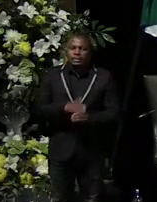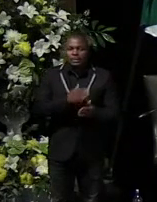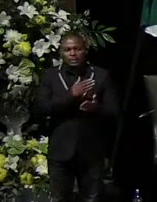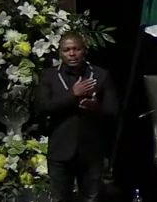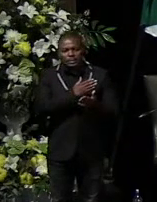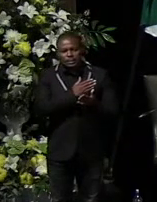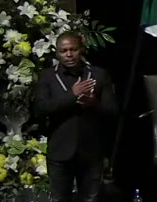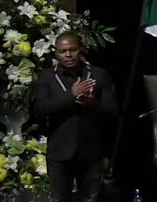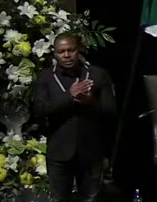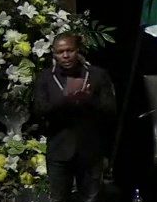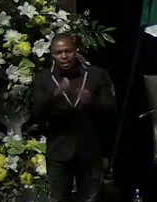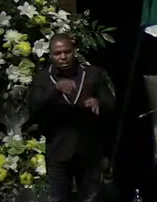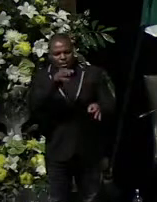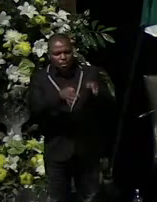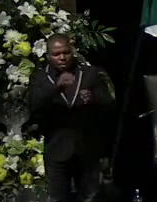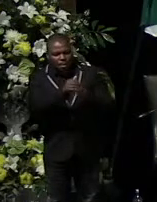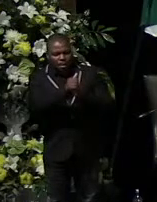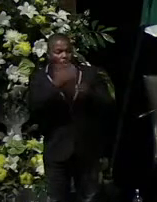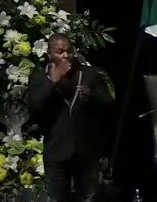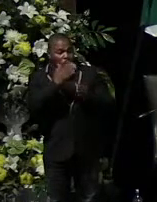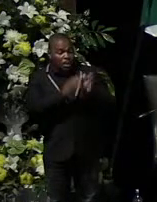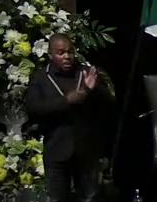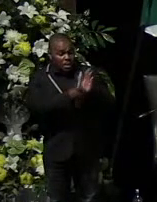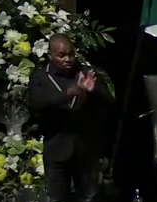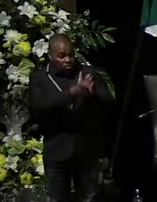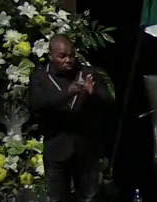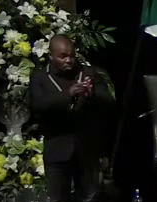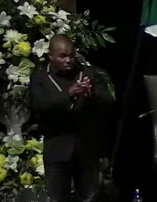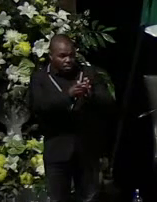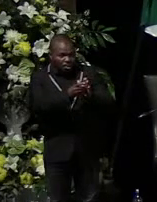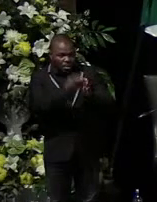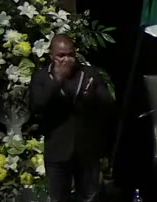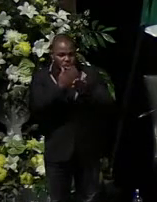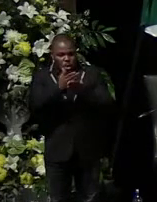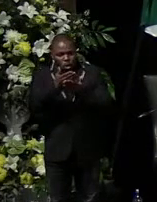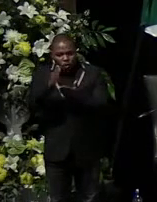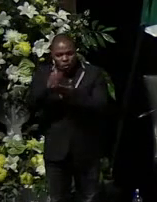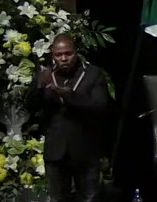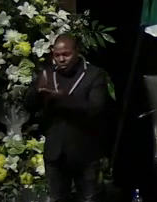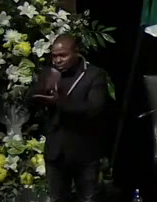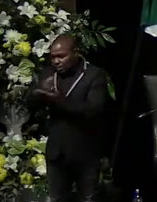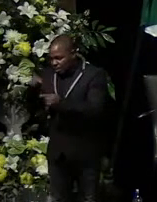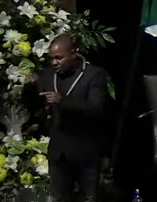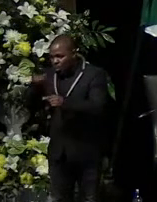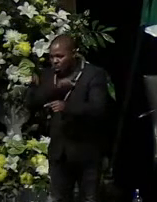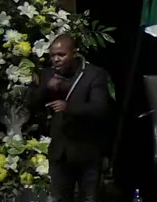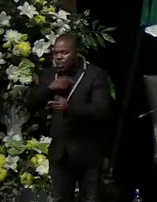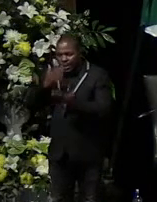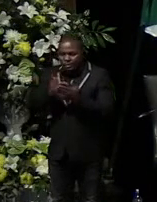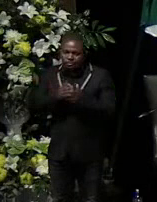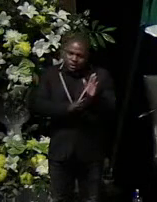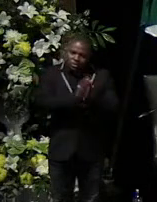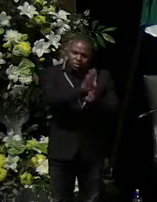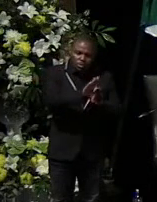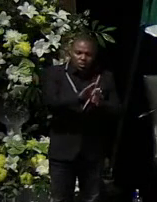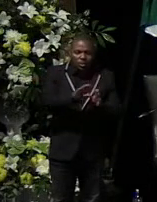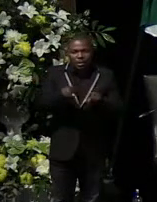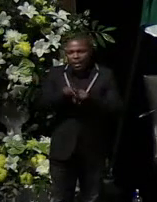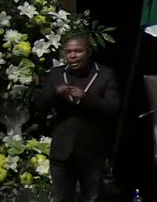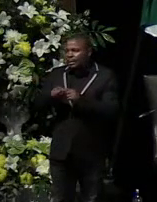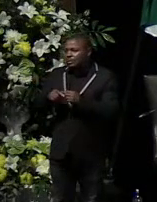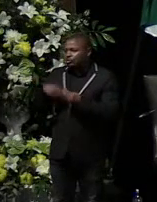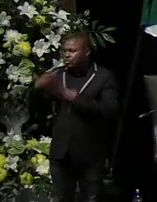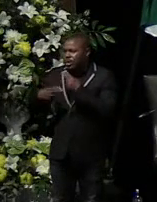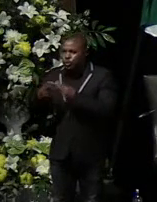drugs for this moment of development can actually be curtailed for the sake of development like Trade union